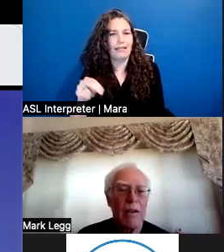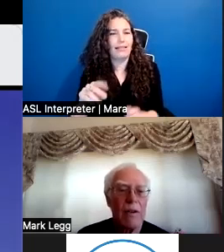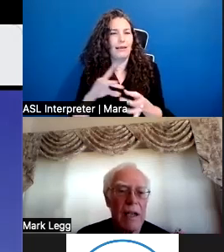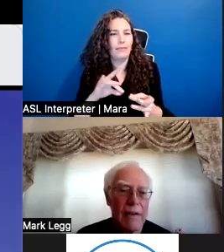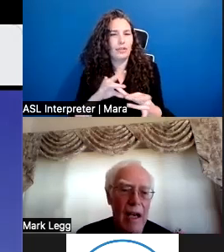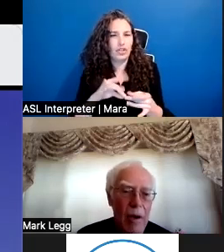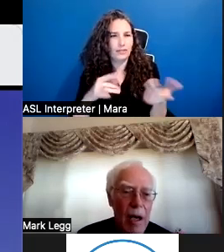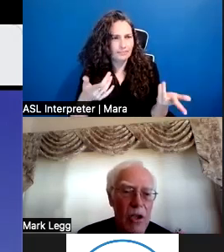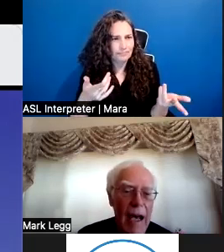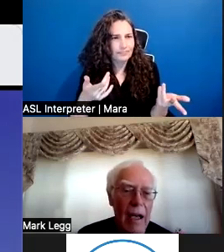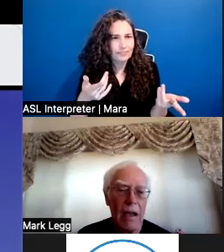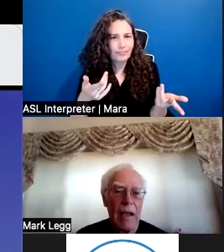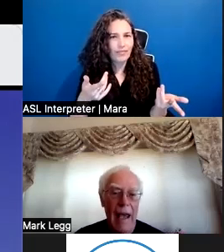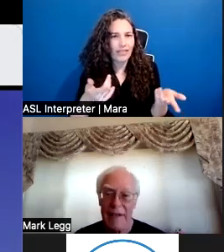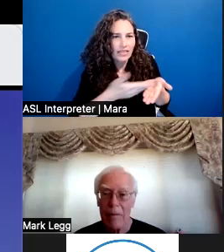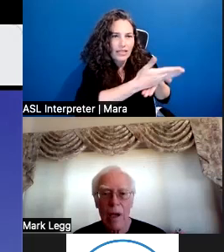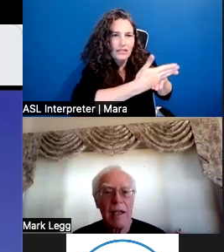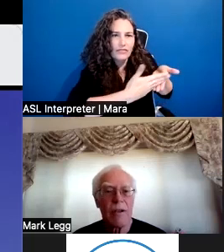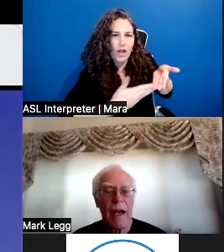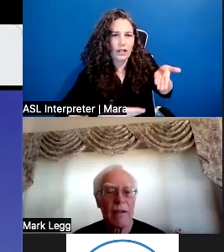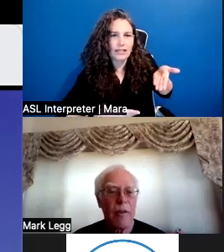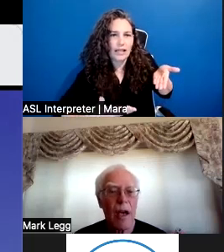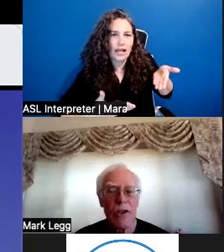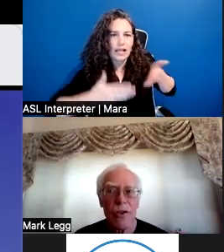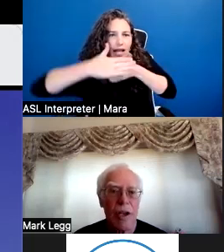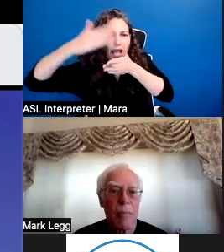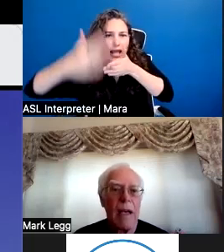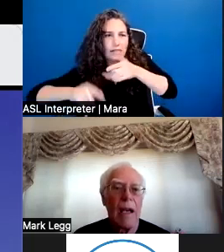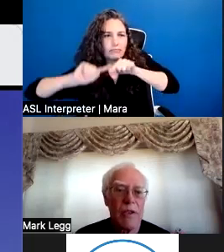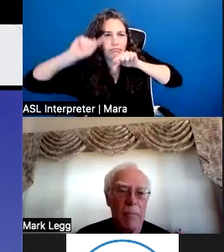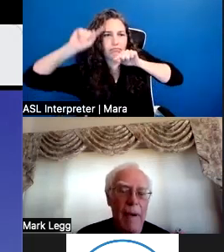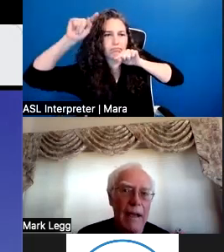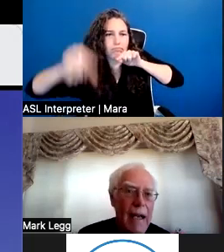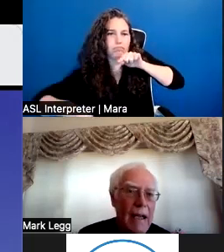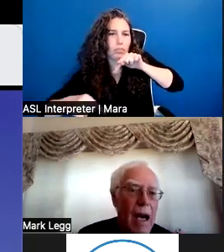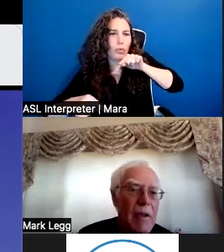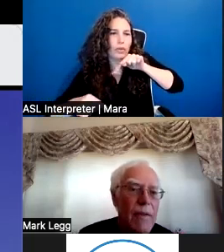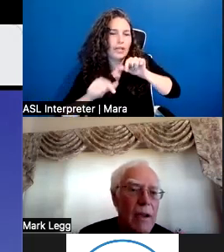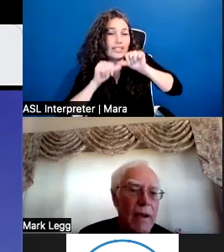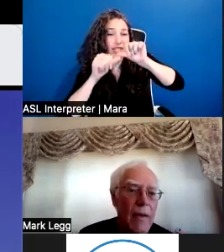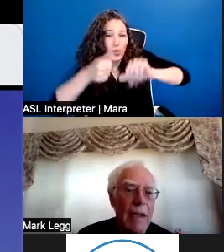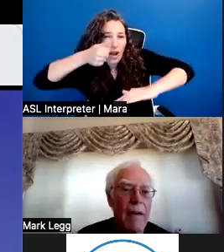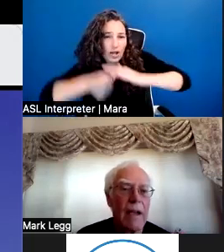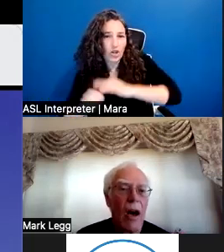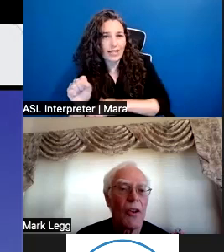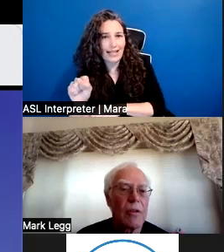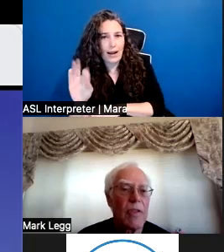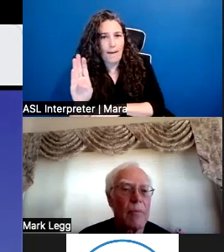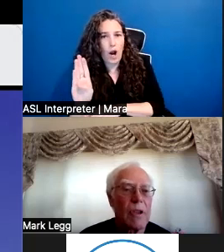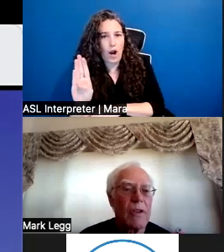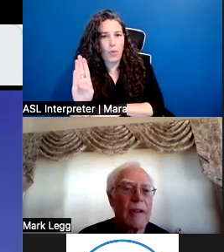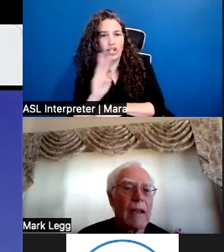possibly underneath the Santa Barbara Channel as a blind strike slip fault, and it shows up in what's the magnetic anomaly field there on the left.